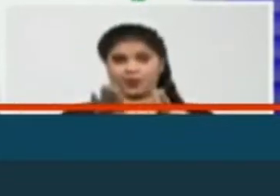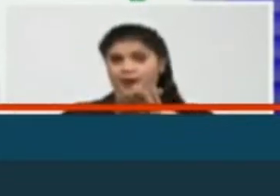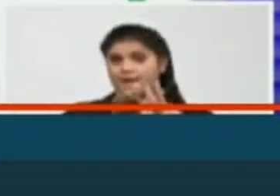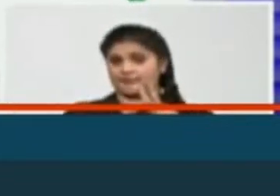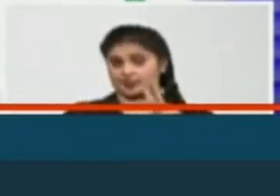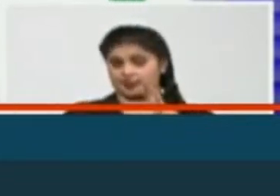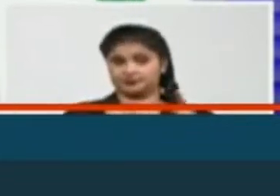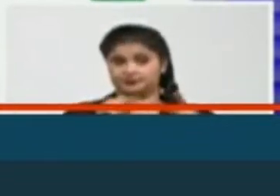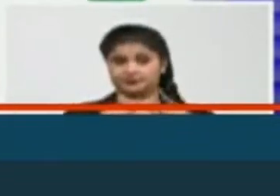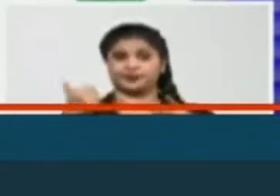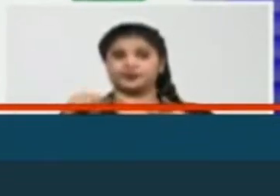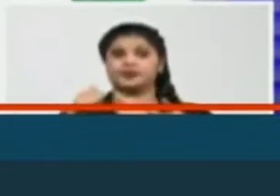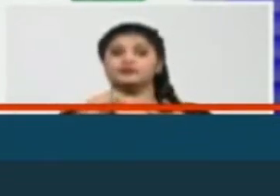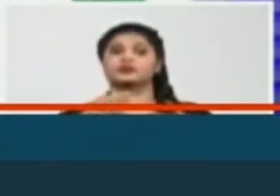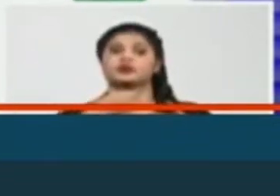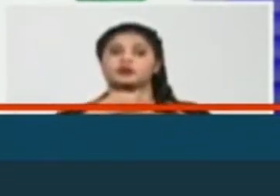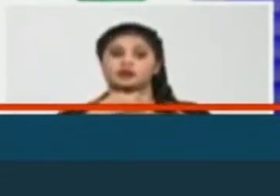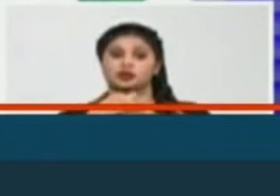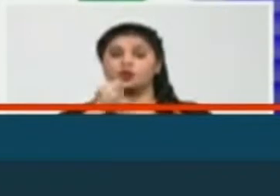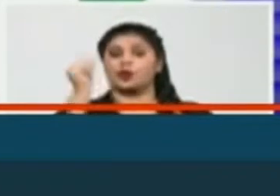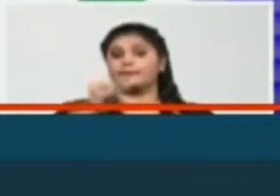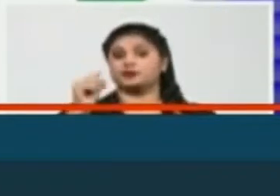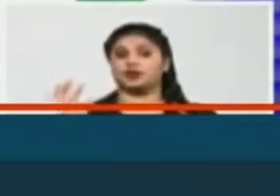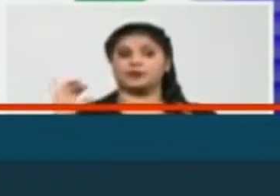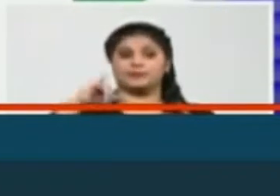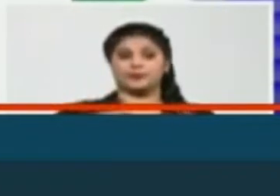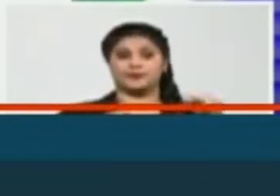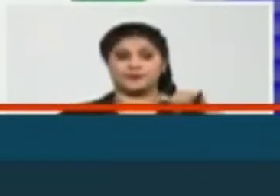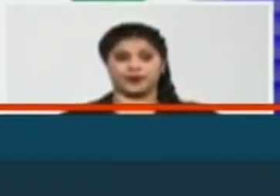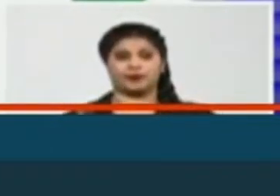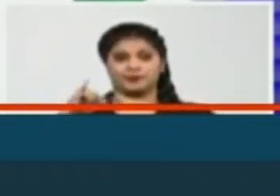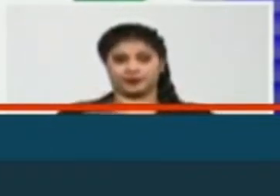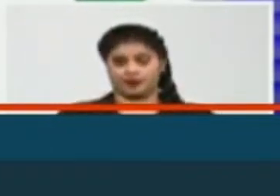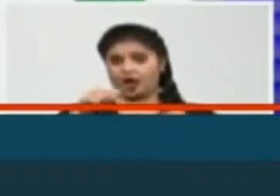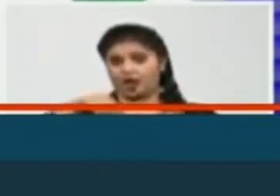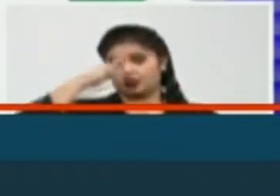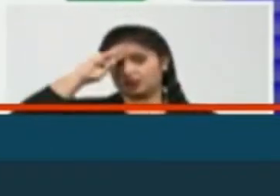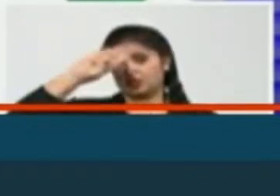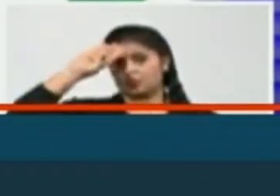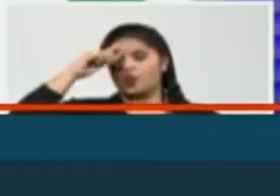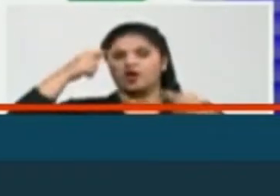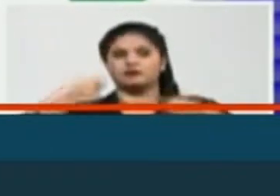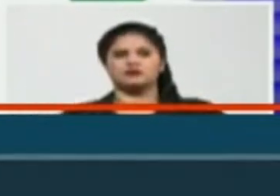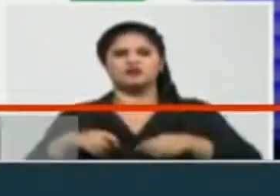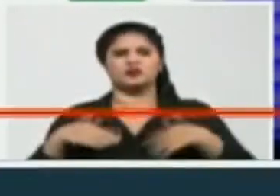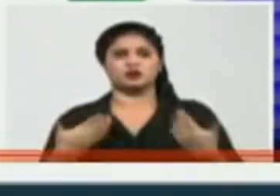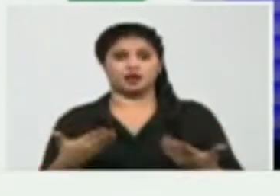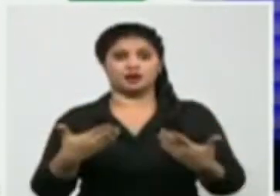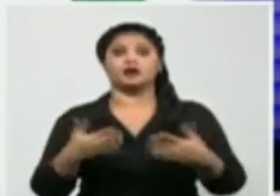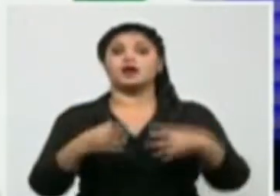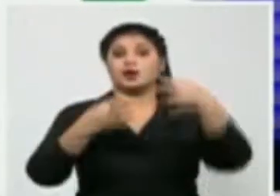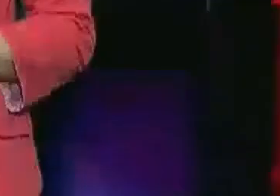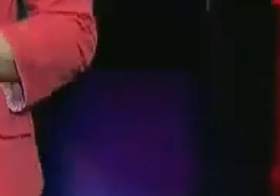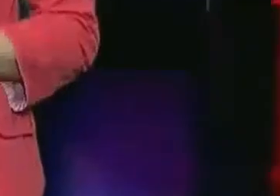test to diagnose COVID-19 in the last 72 hours before traveling.